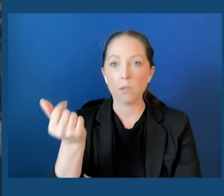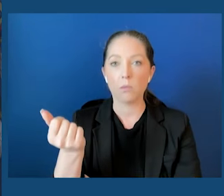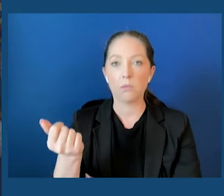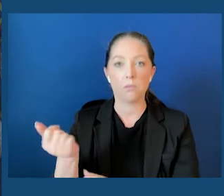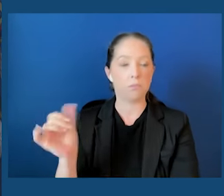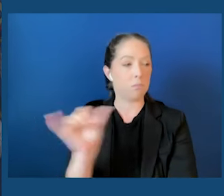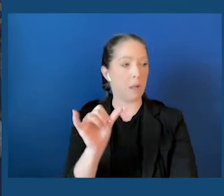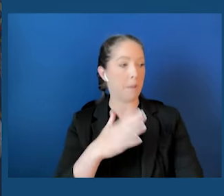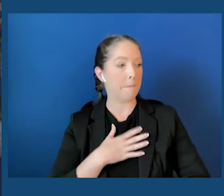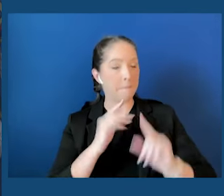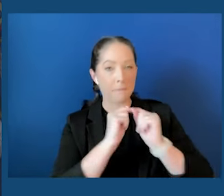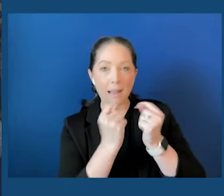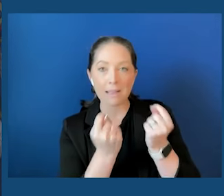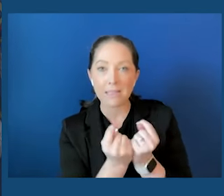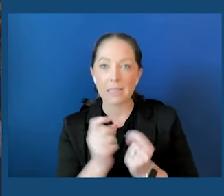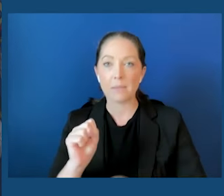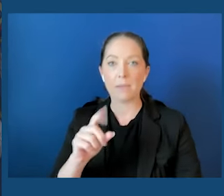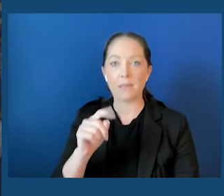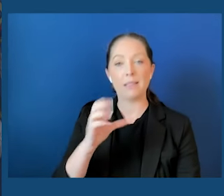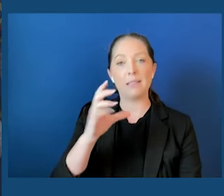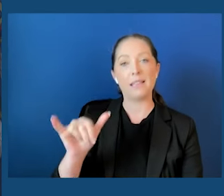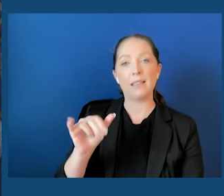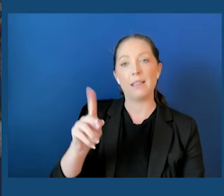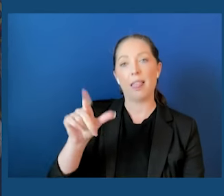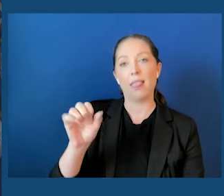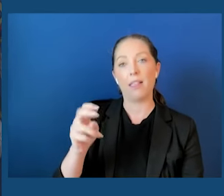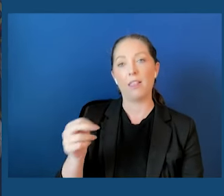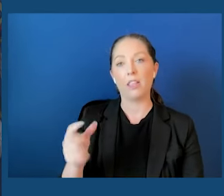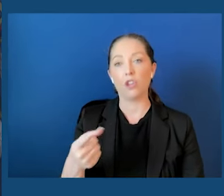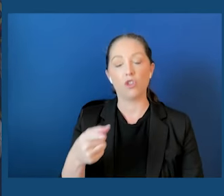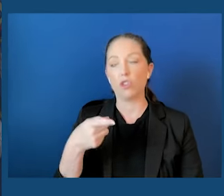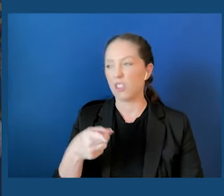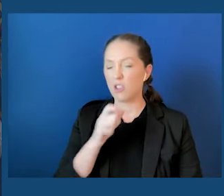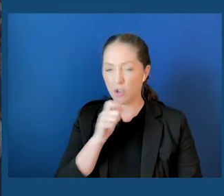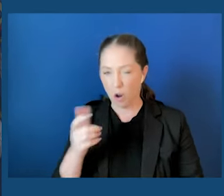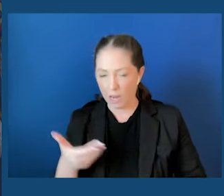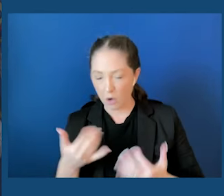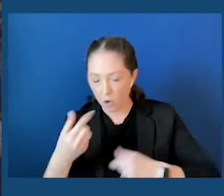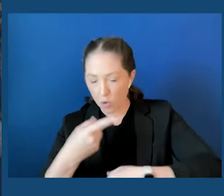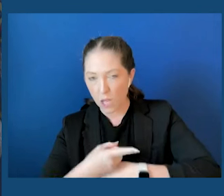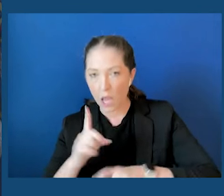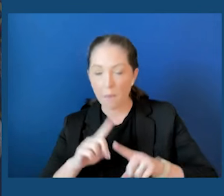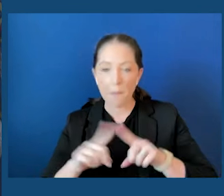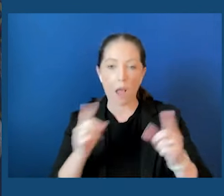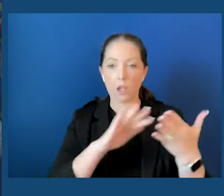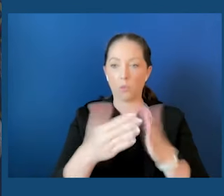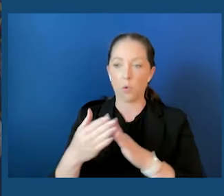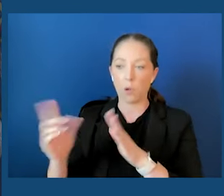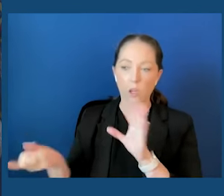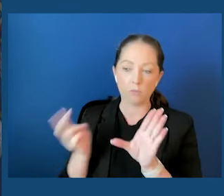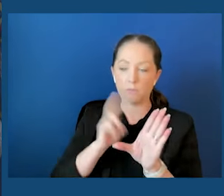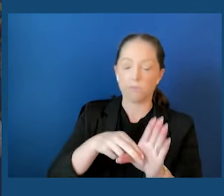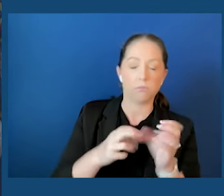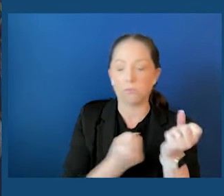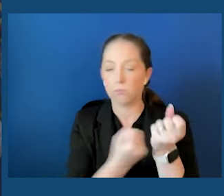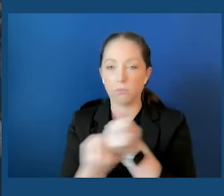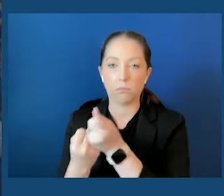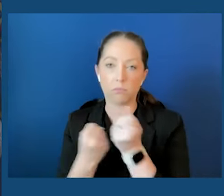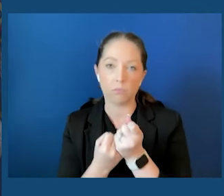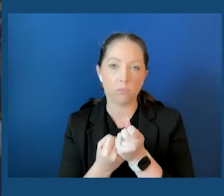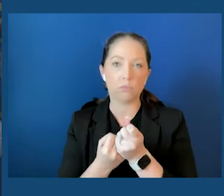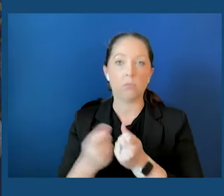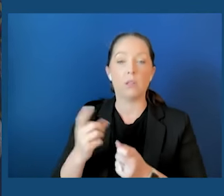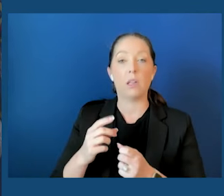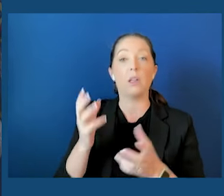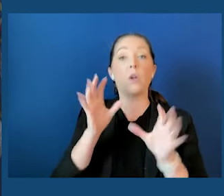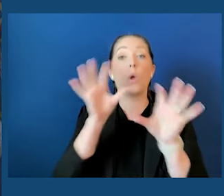Stacey Lynch, my Chief of Staff, can't be here, but she was here embedded with the community for many weeks afterward. John Persons, the President and CEO of TOPS, I want to thank